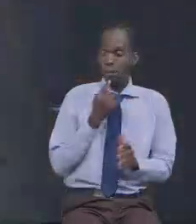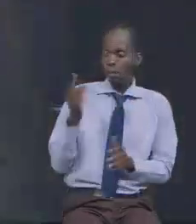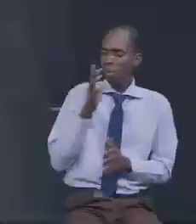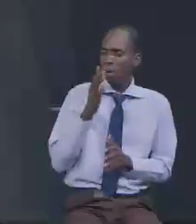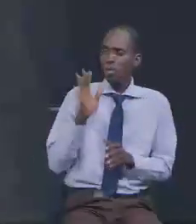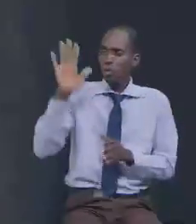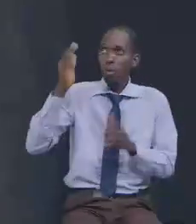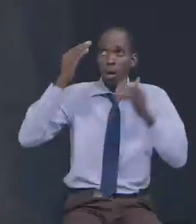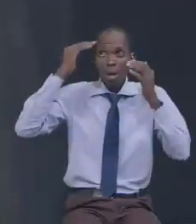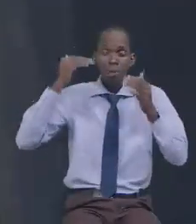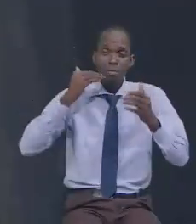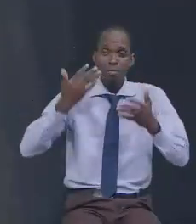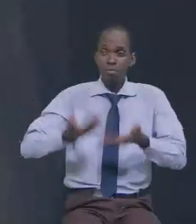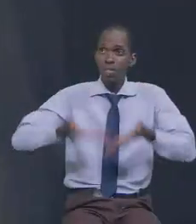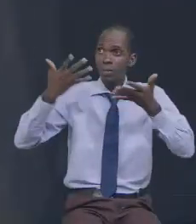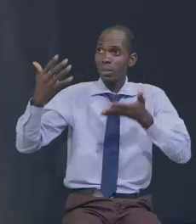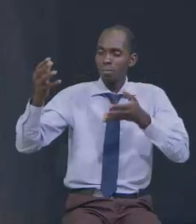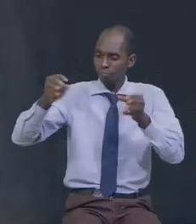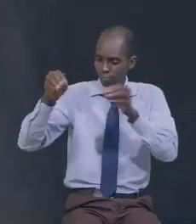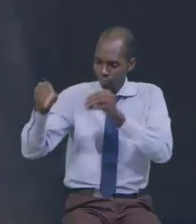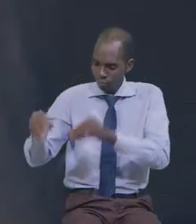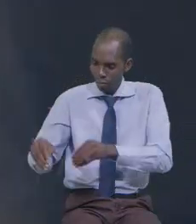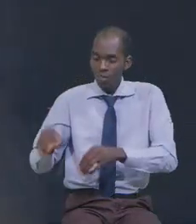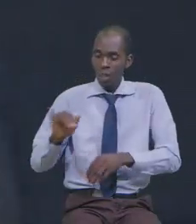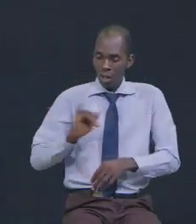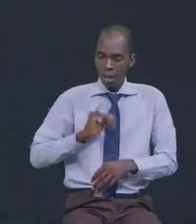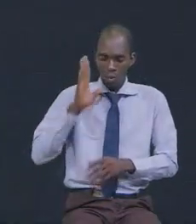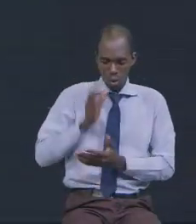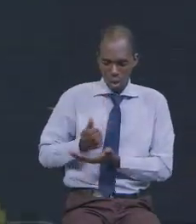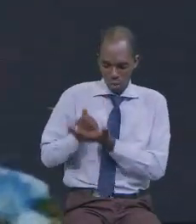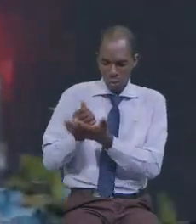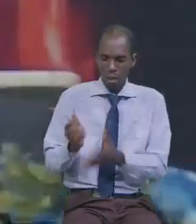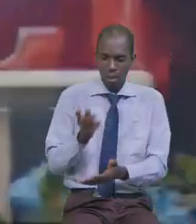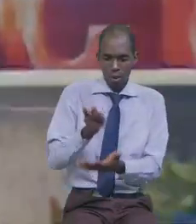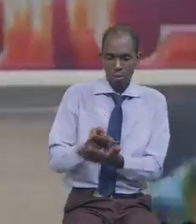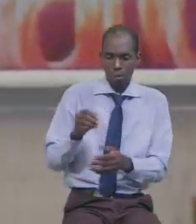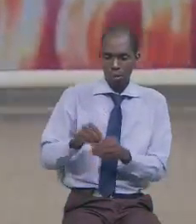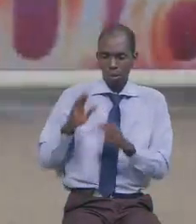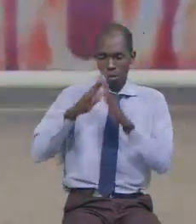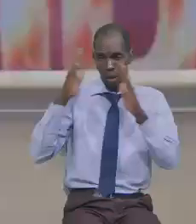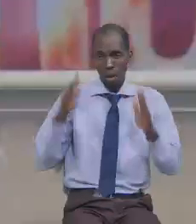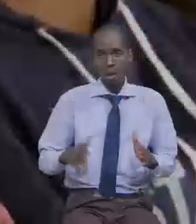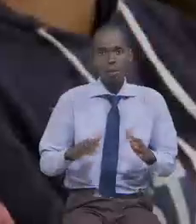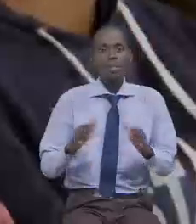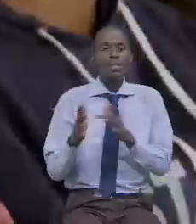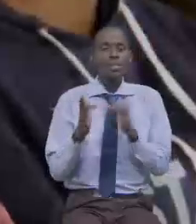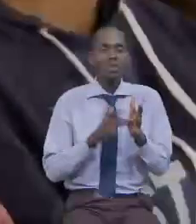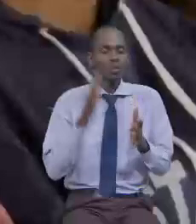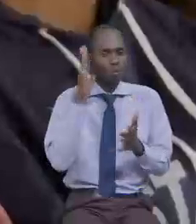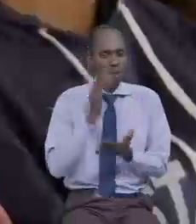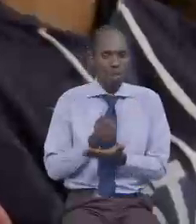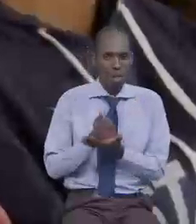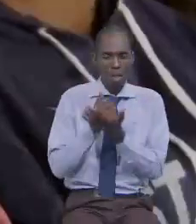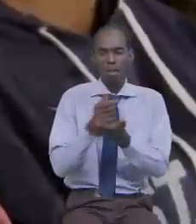I will carry you and drop you in front of your house. Jesus will carry you. He